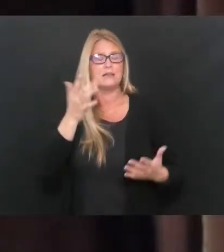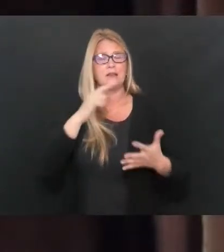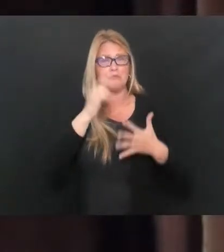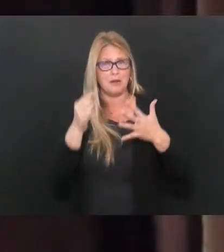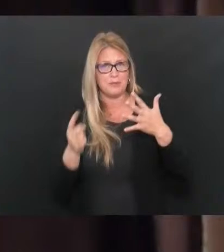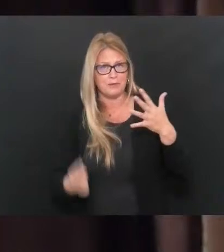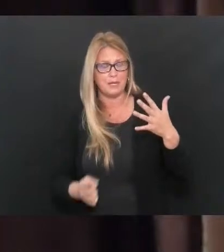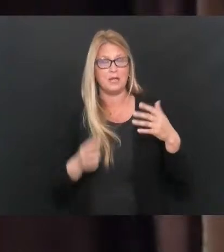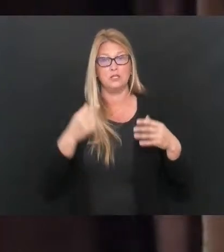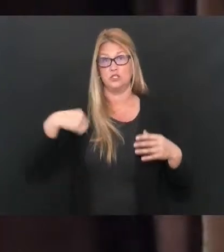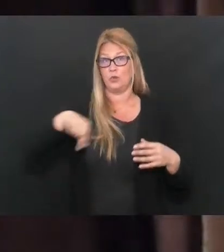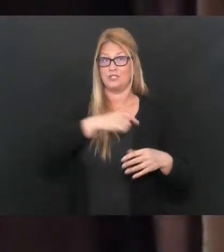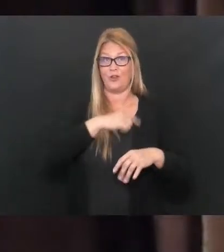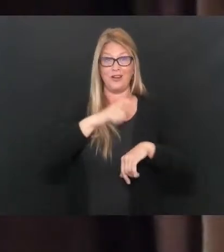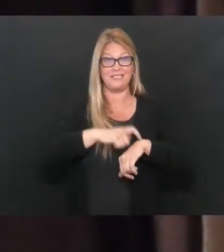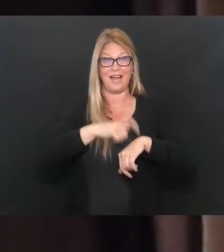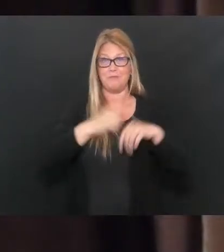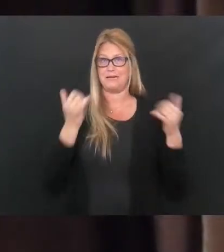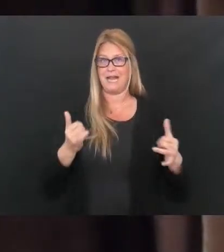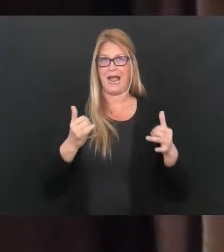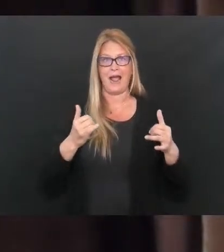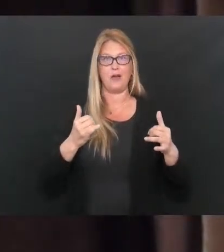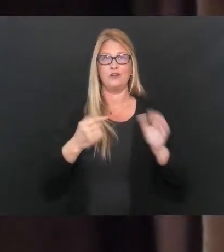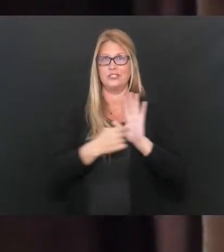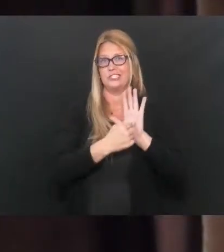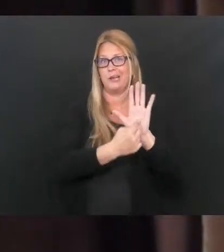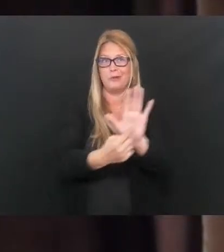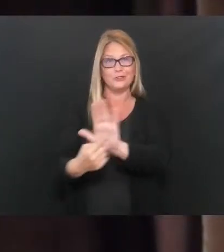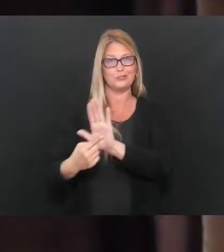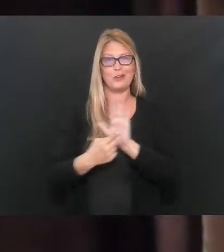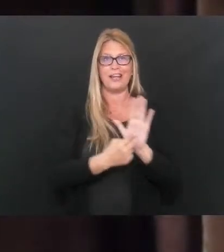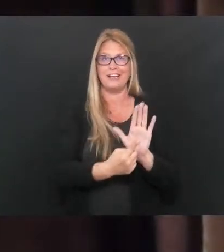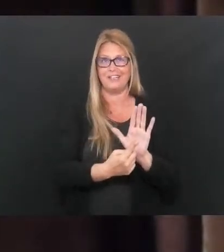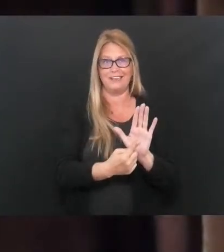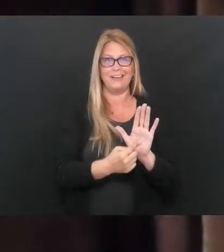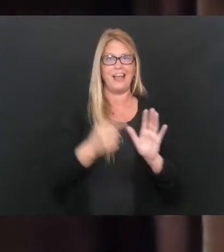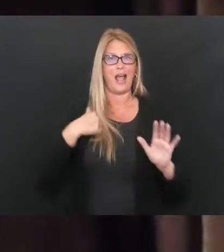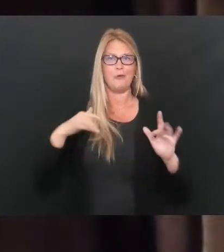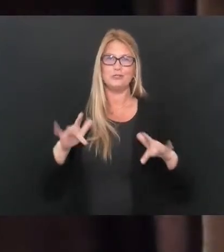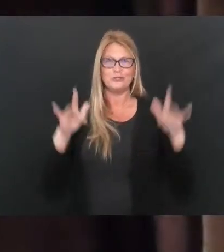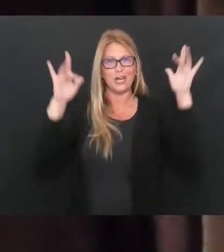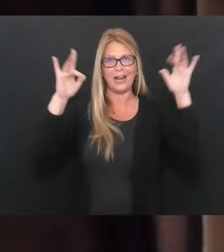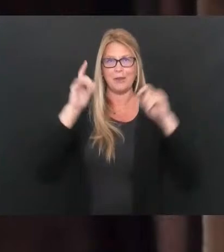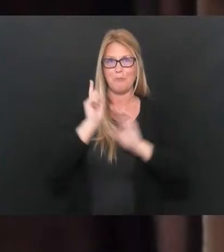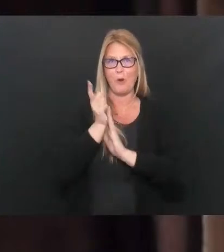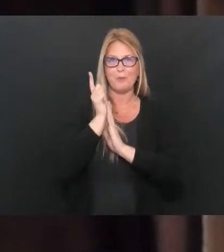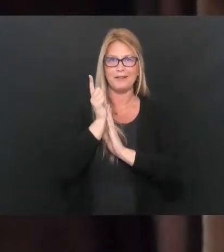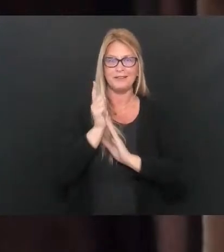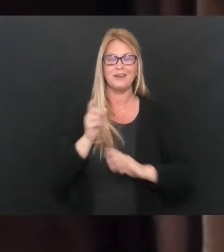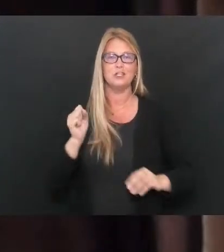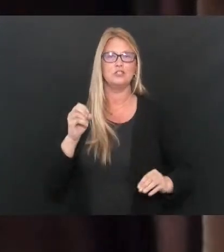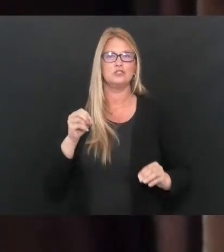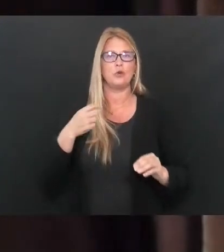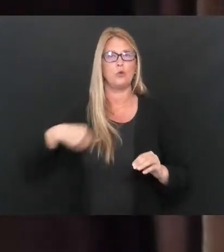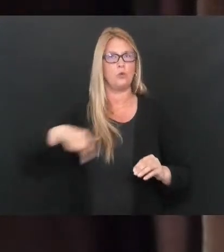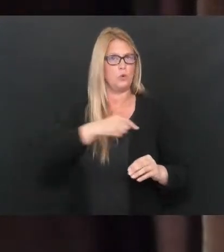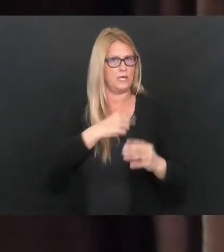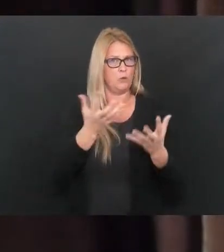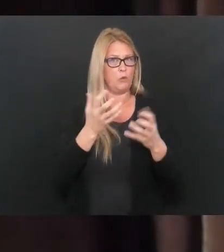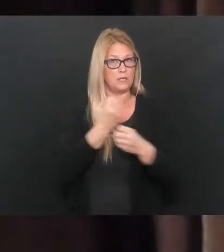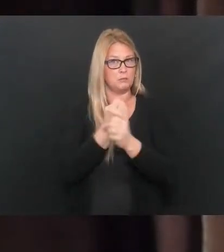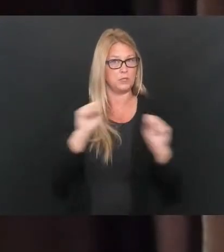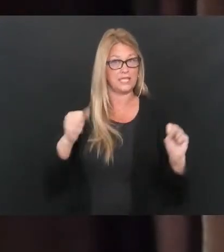really our time to shine. It's our time to stay together, and it's our time to make sure that we're doing the things that can